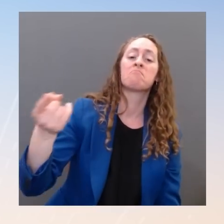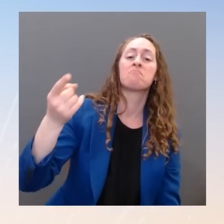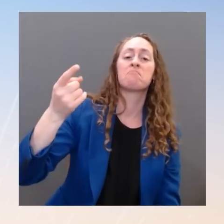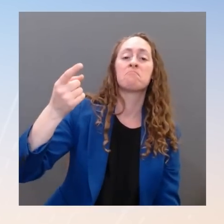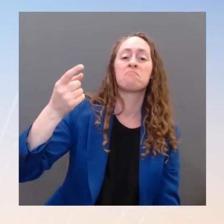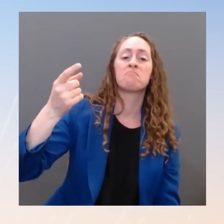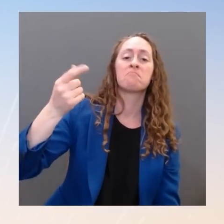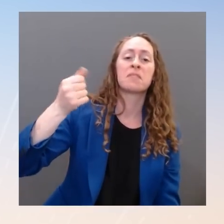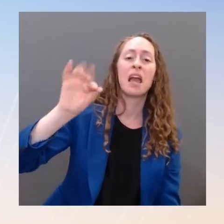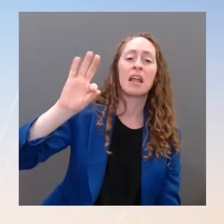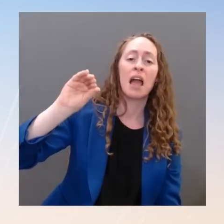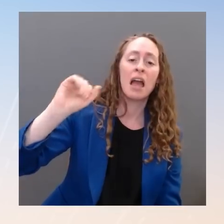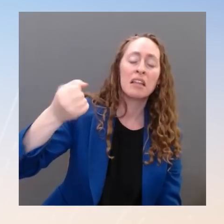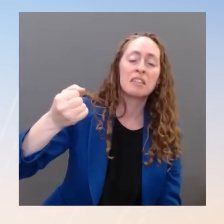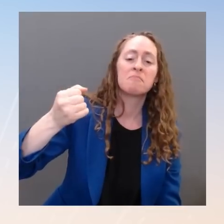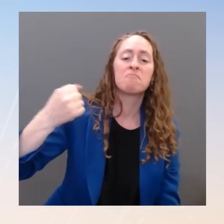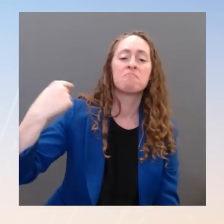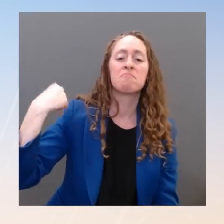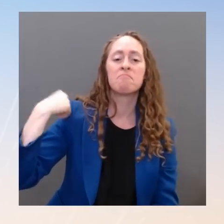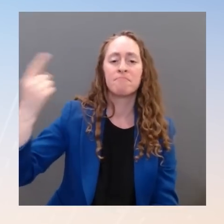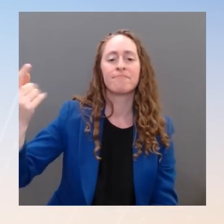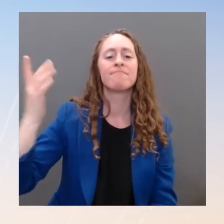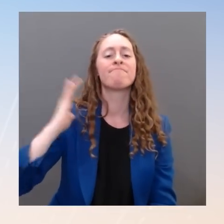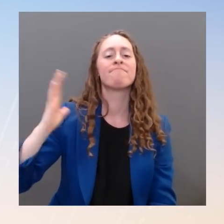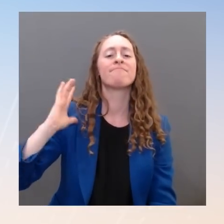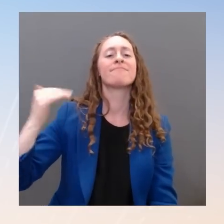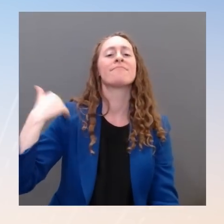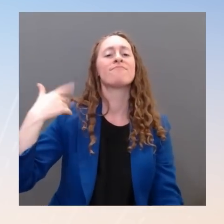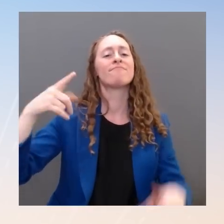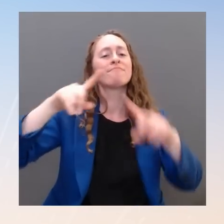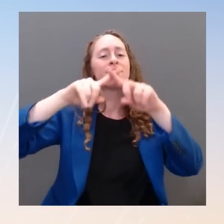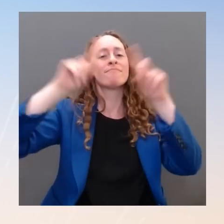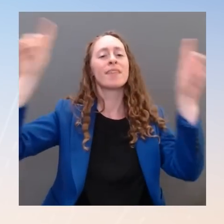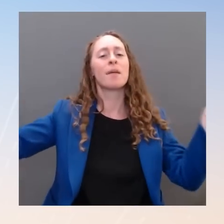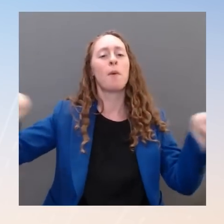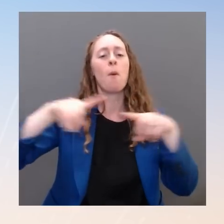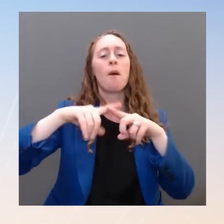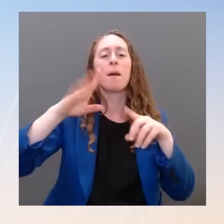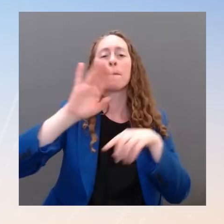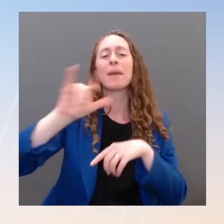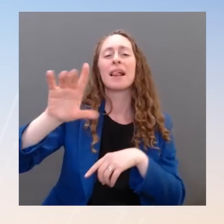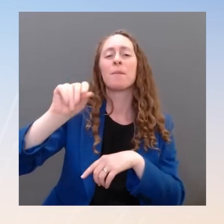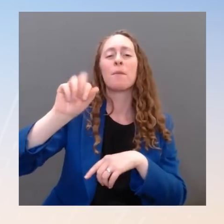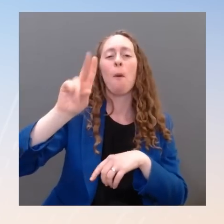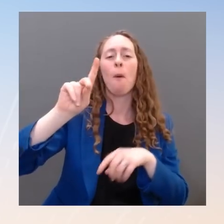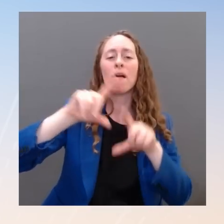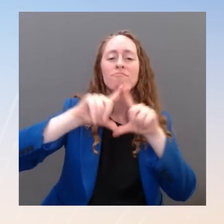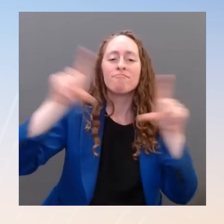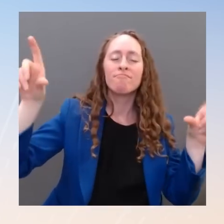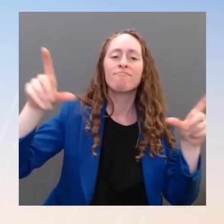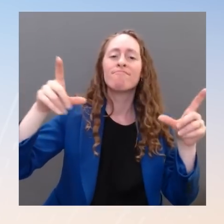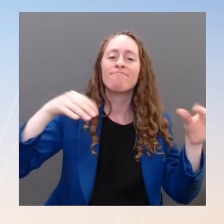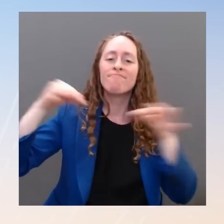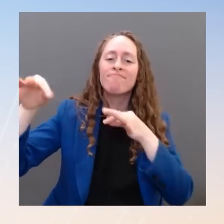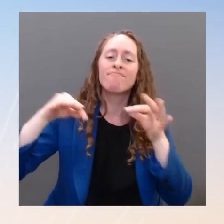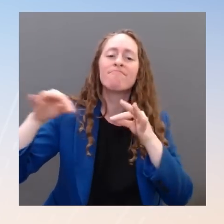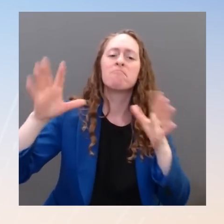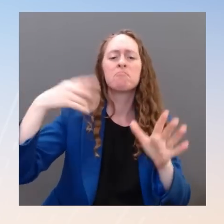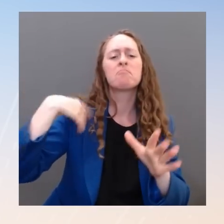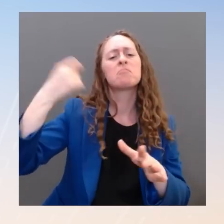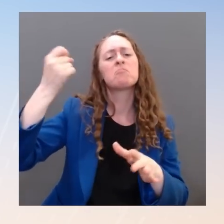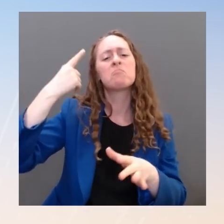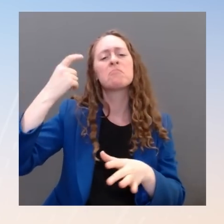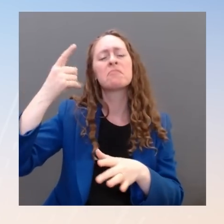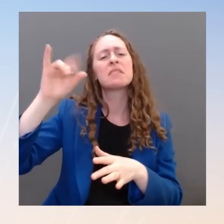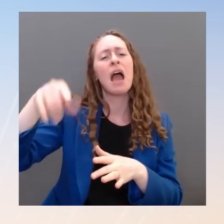But why now? You know, there's been progression, but why now instead of other issues? Well, I think, again, this is a public health decision that went